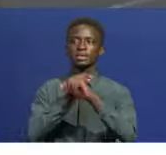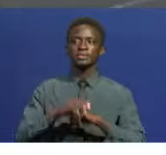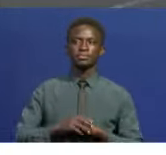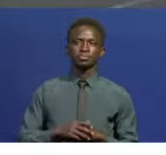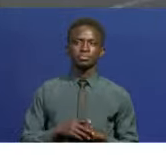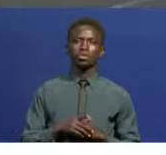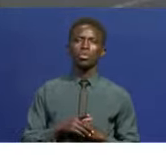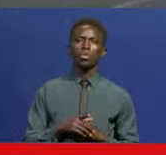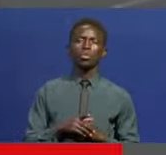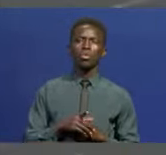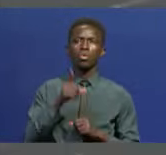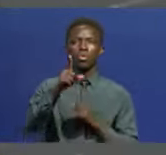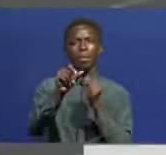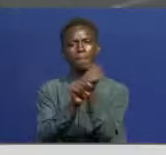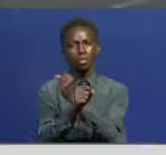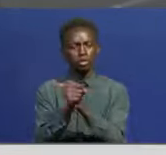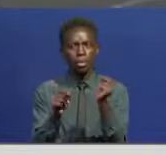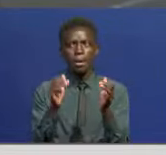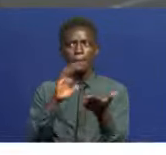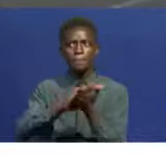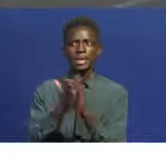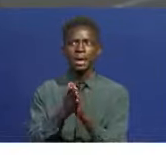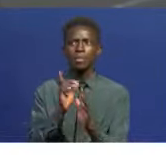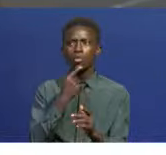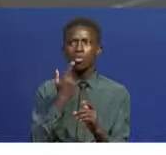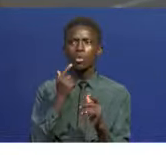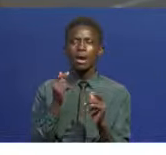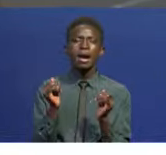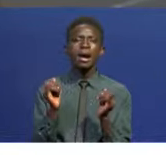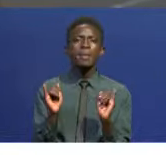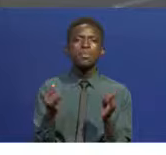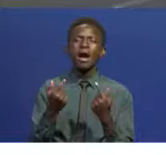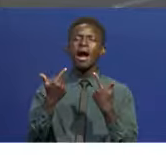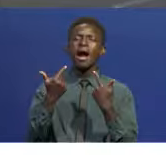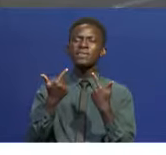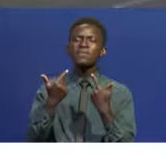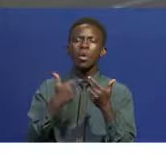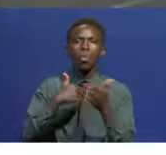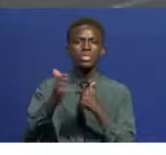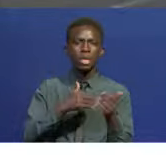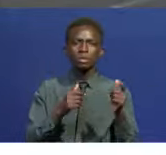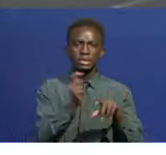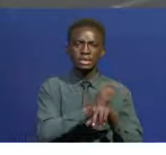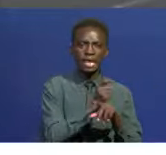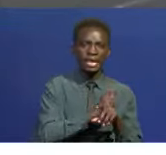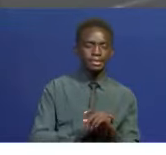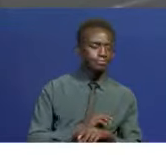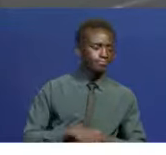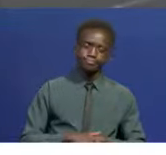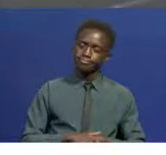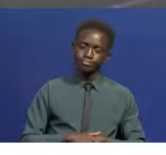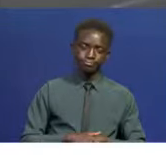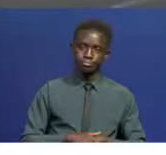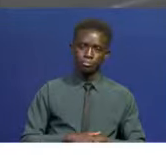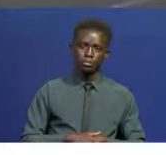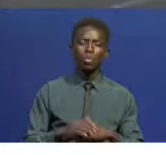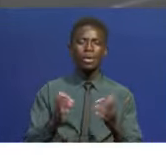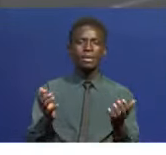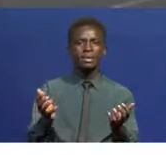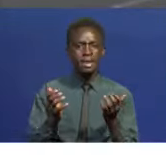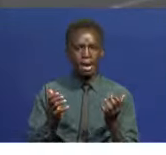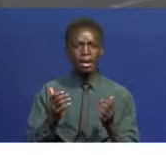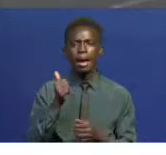be a broadcaster or a media personnel without undergoing a specific training in a specific curriculum. You know, we need to have a